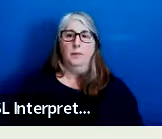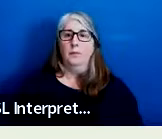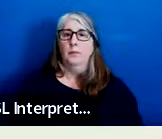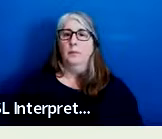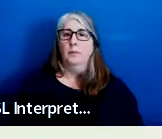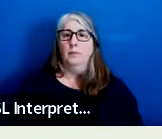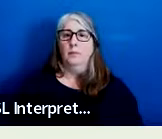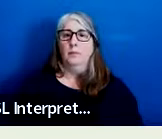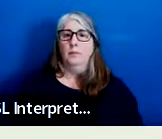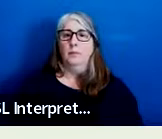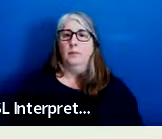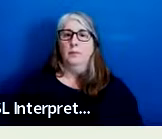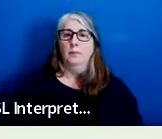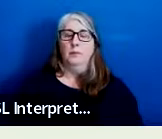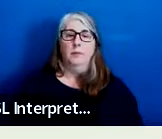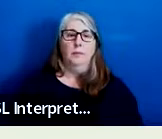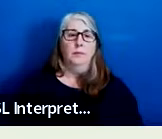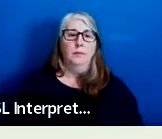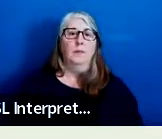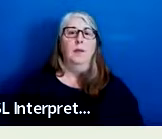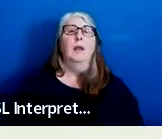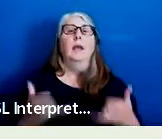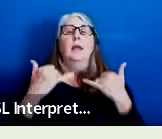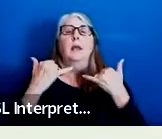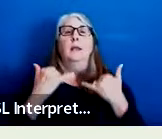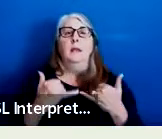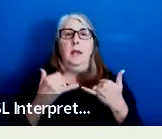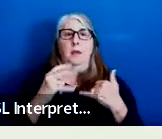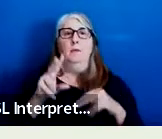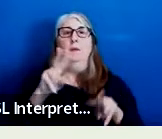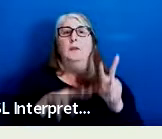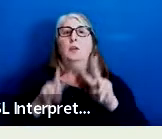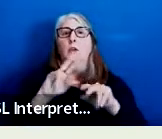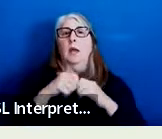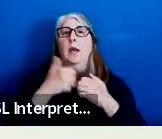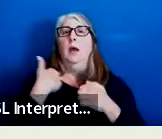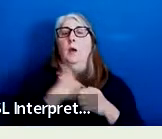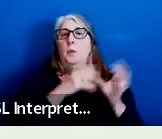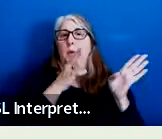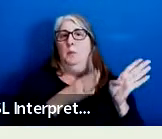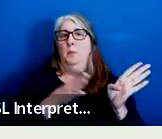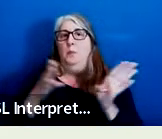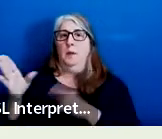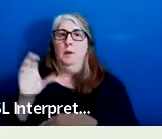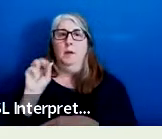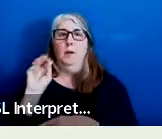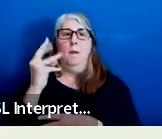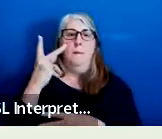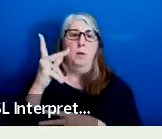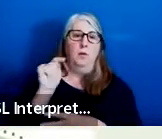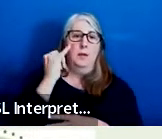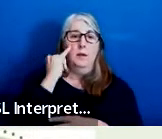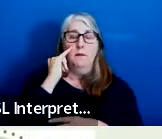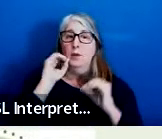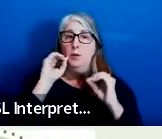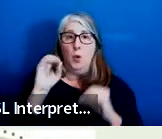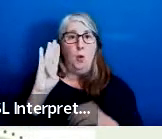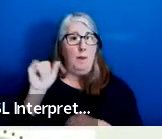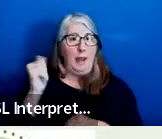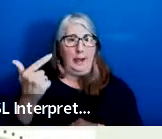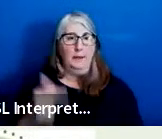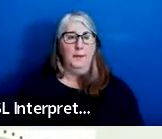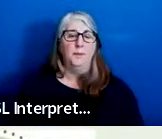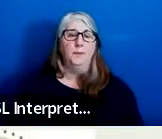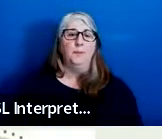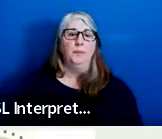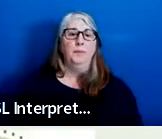excuse me, let's see how we'll prepare our compost bin without a bag or liner.